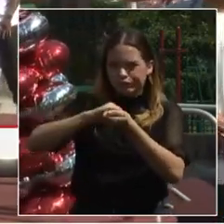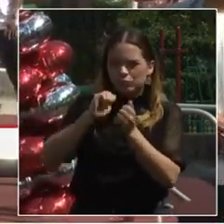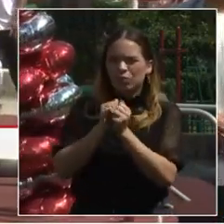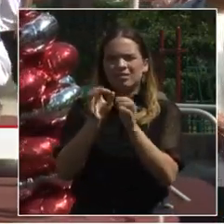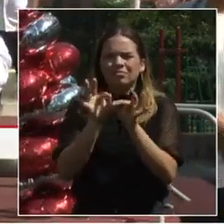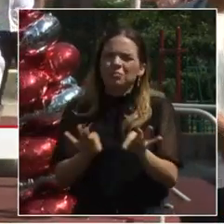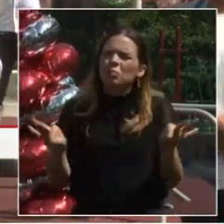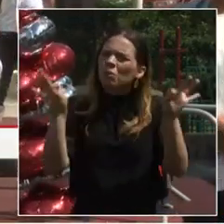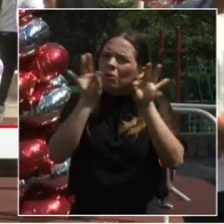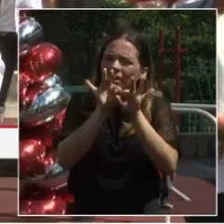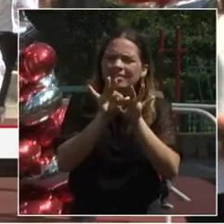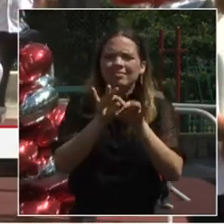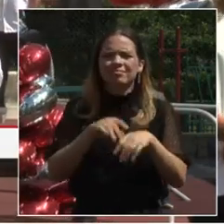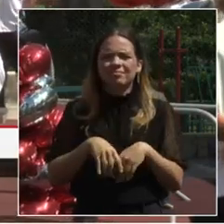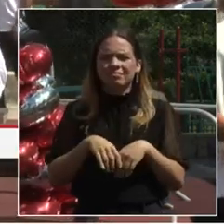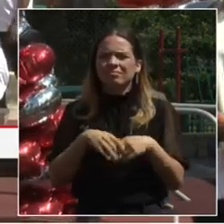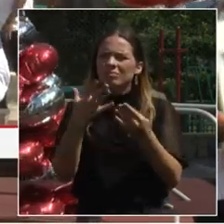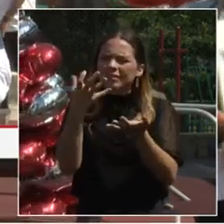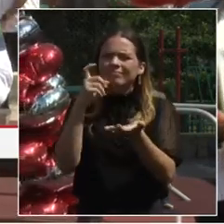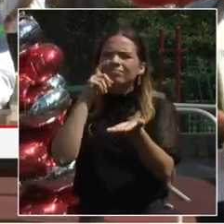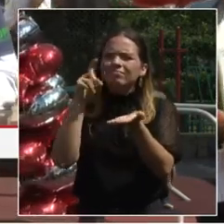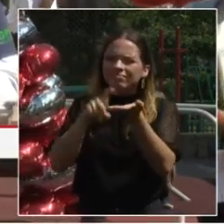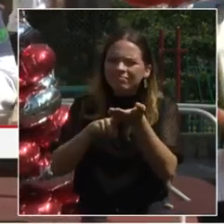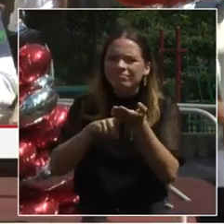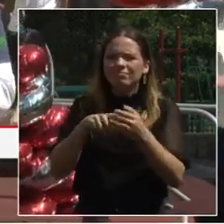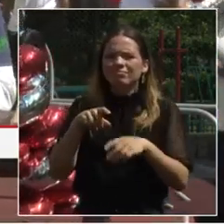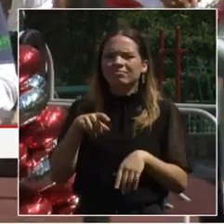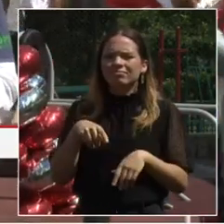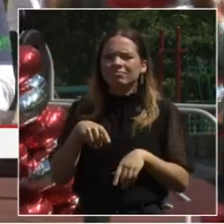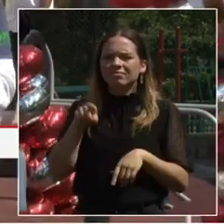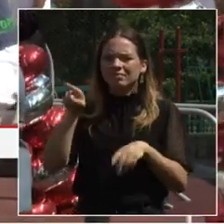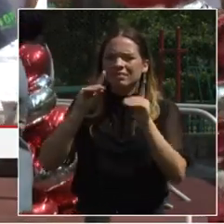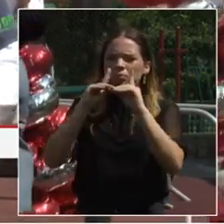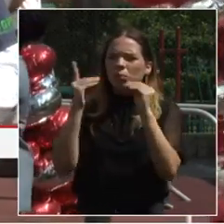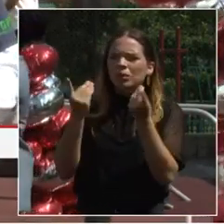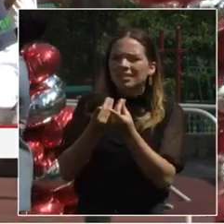staff and the interim director from the Department of Aging and Community Living.